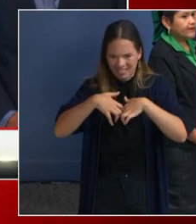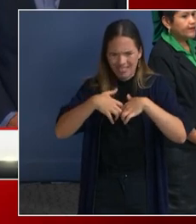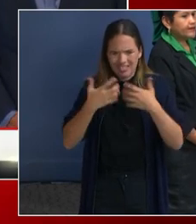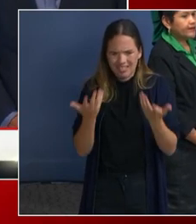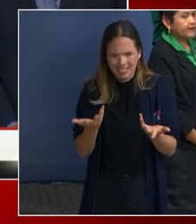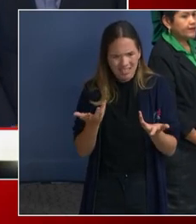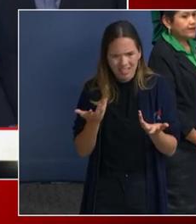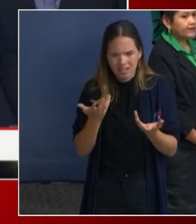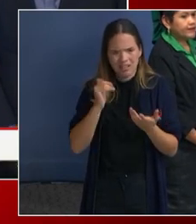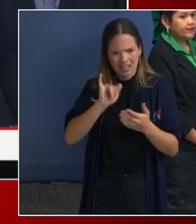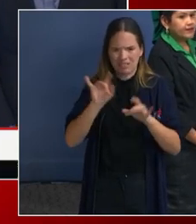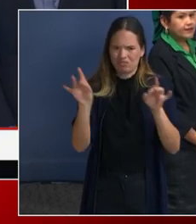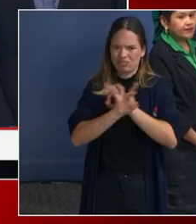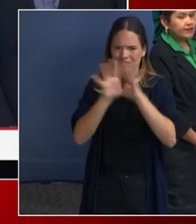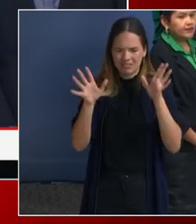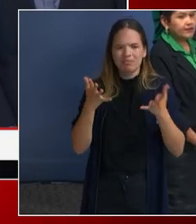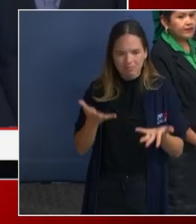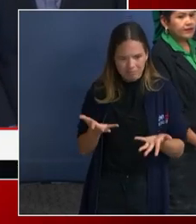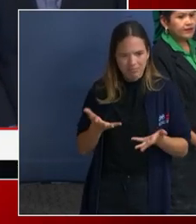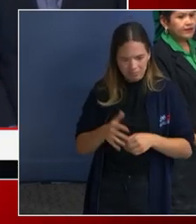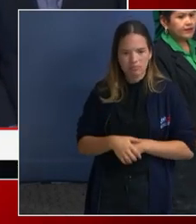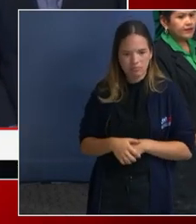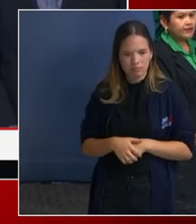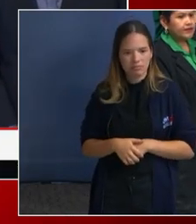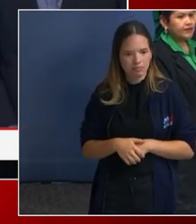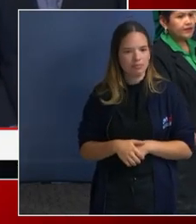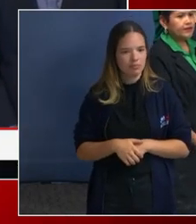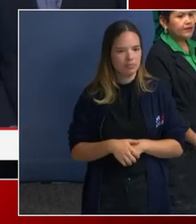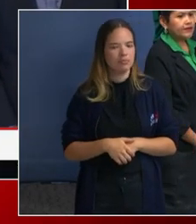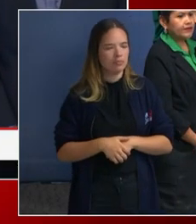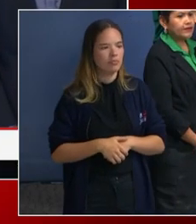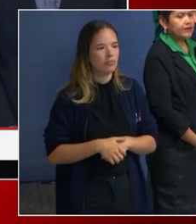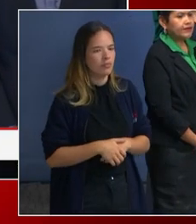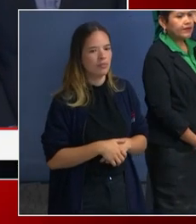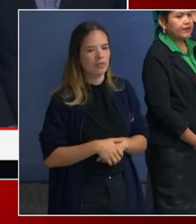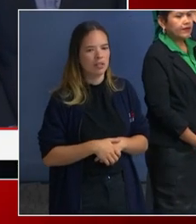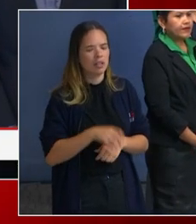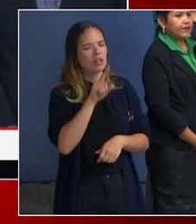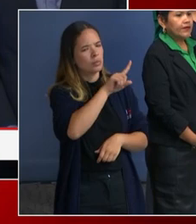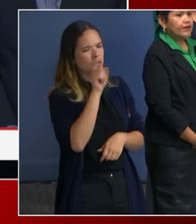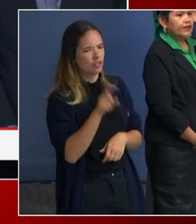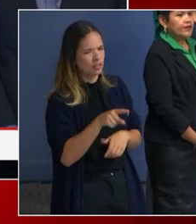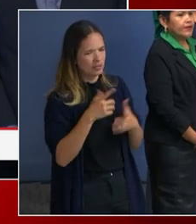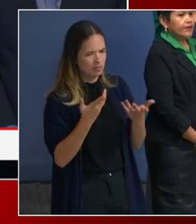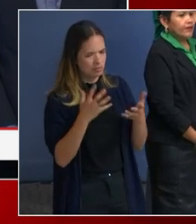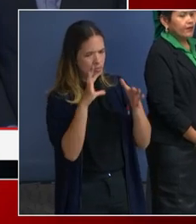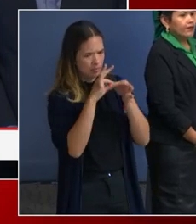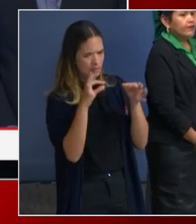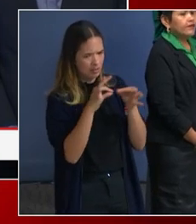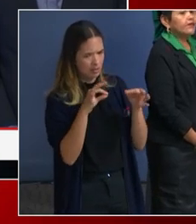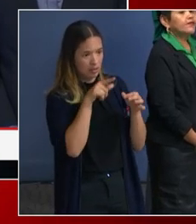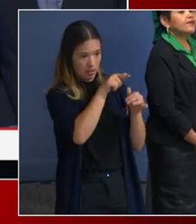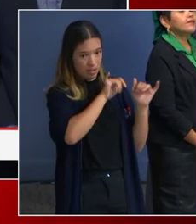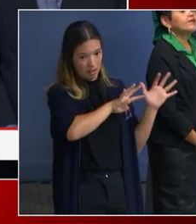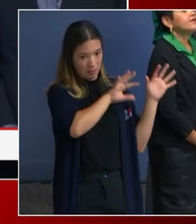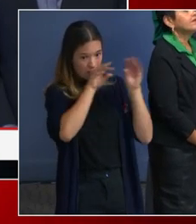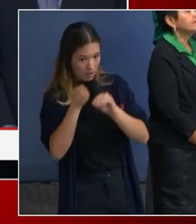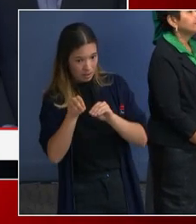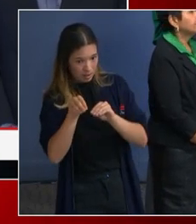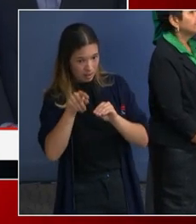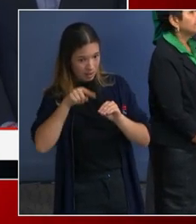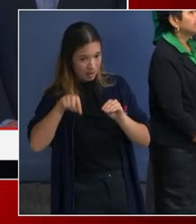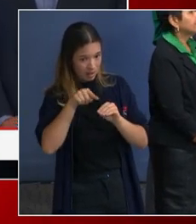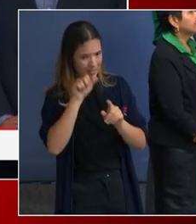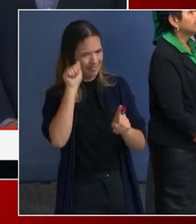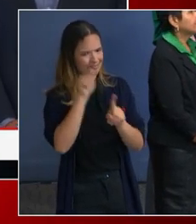today. Yes. Yes, Mayor, you mentioned earlier about the migrants that some are being lied to and even tricked. Can you talk a little bit more